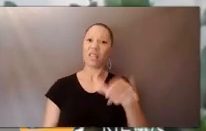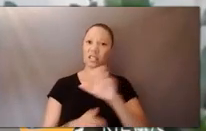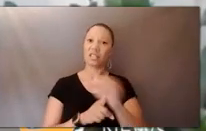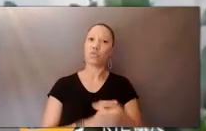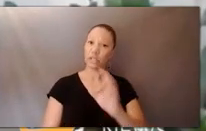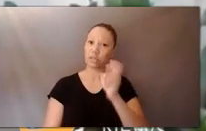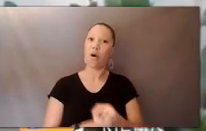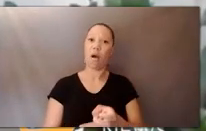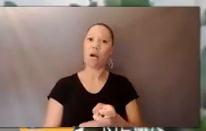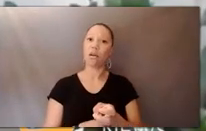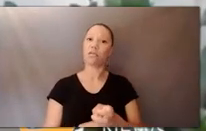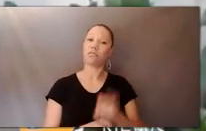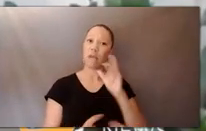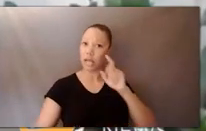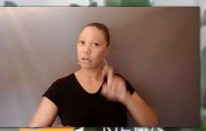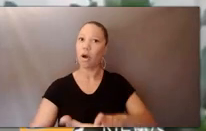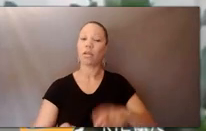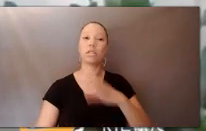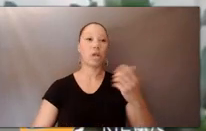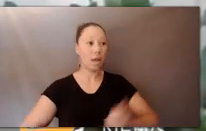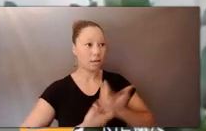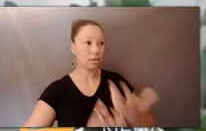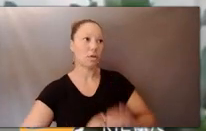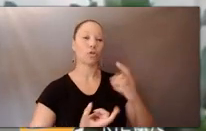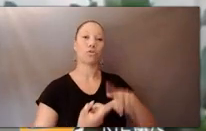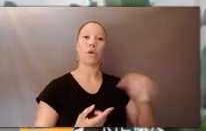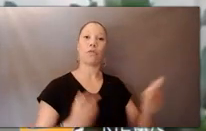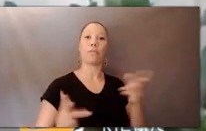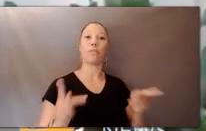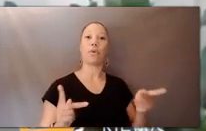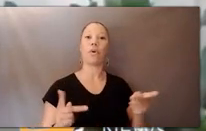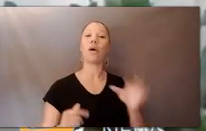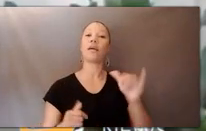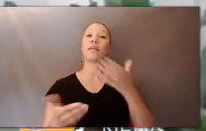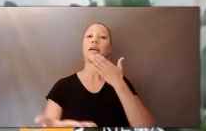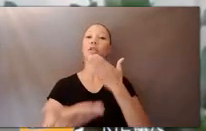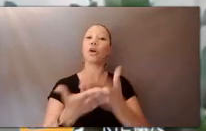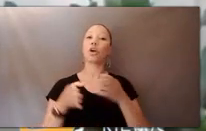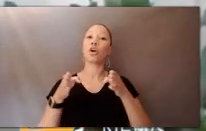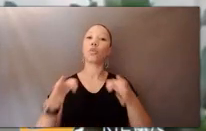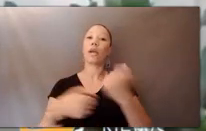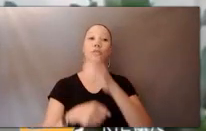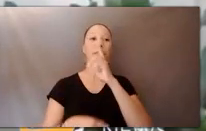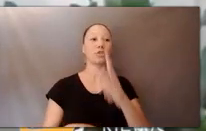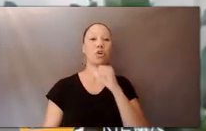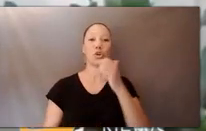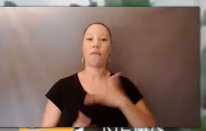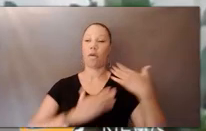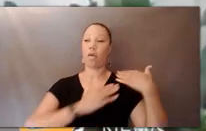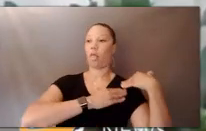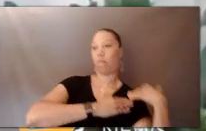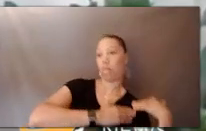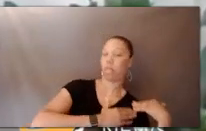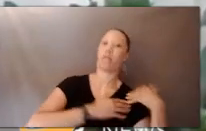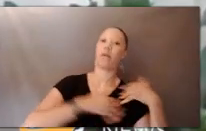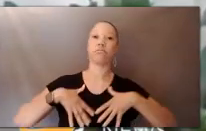and acknowledge that and talk to other people about that. And that's a really good way to make sure you don't get weighted down.